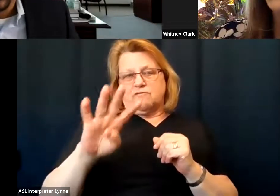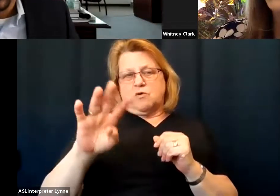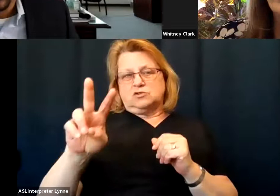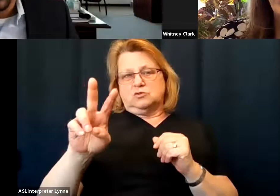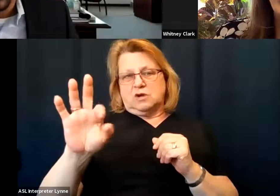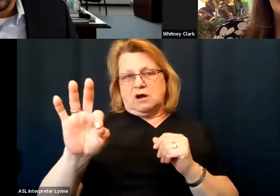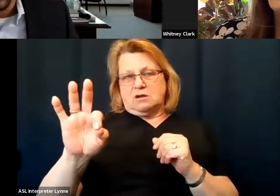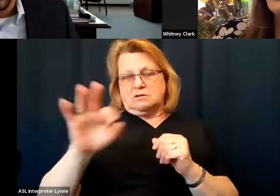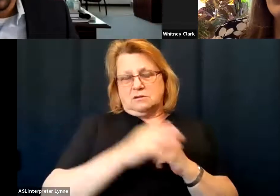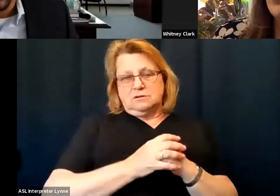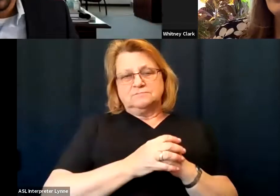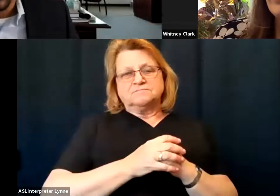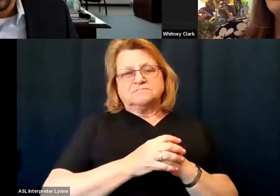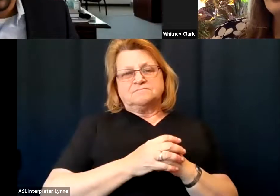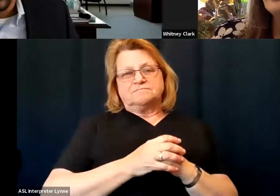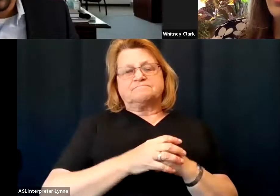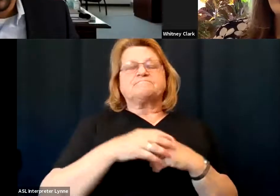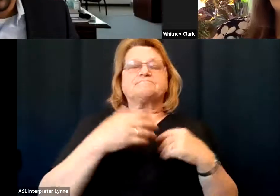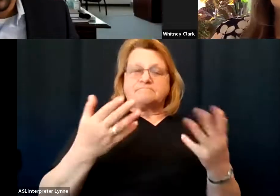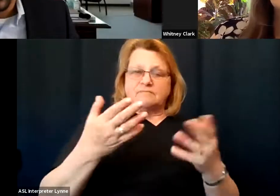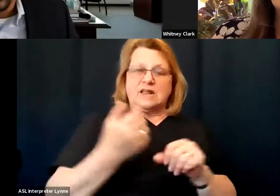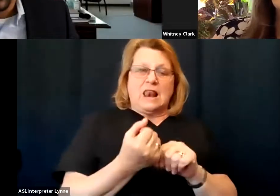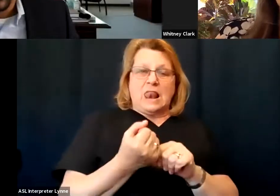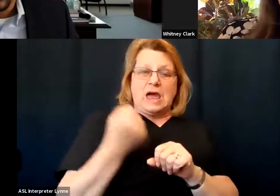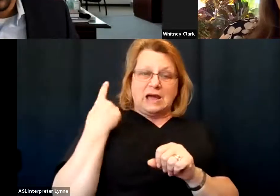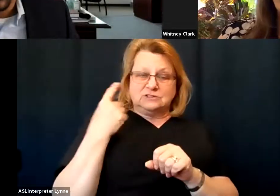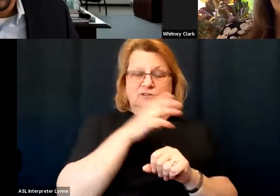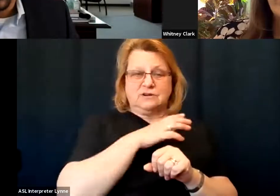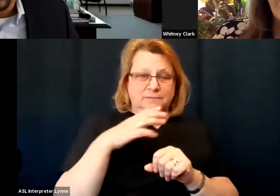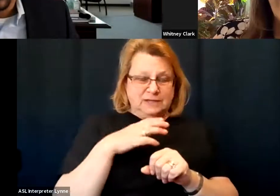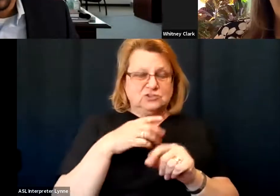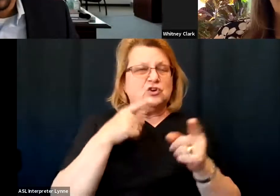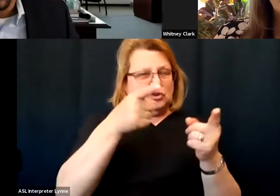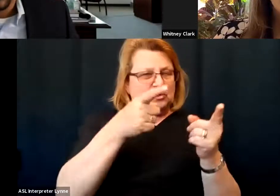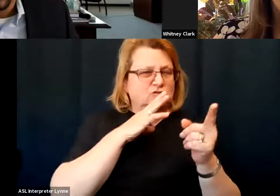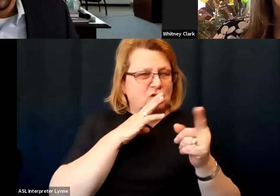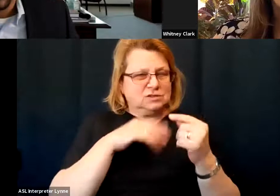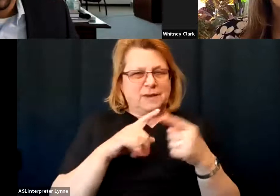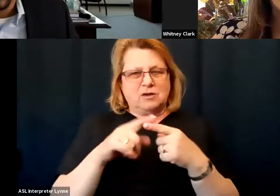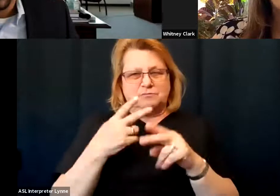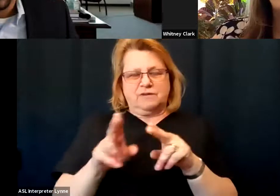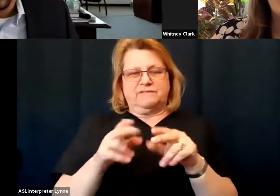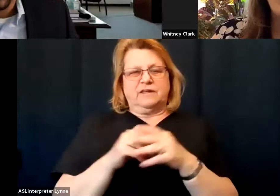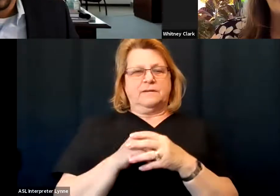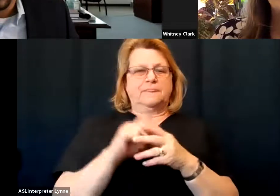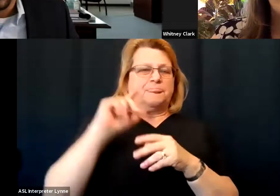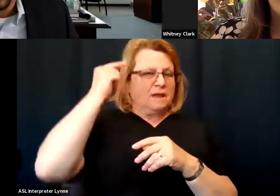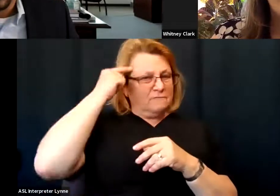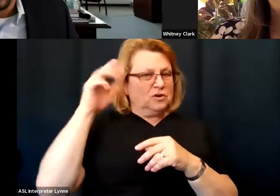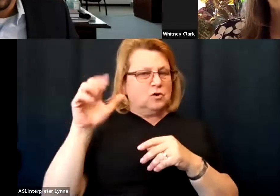518-474-4429. So last year, Commissioner, you briefly alluded to it. Governor